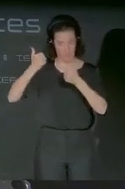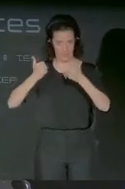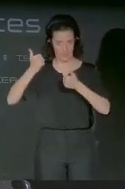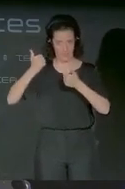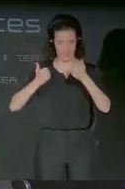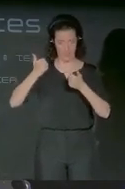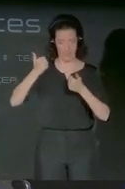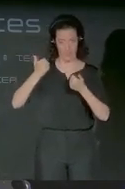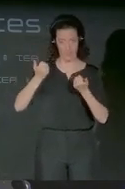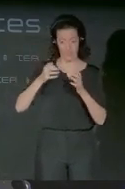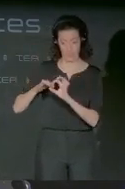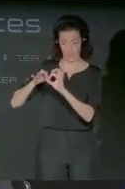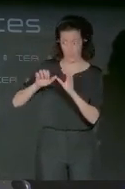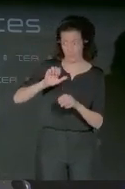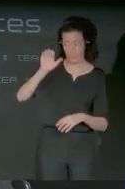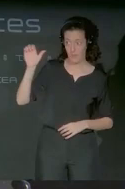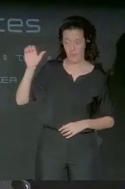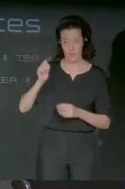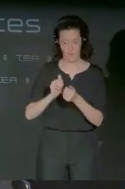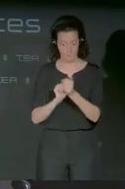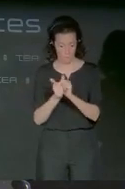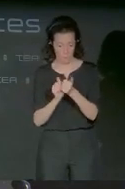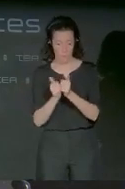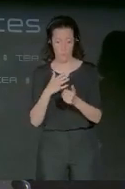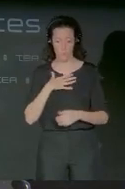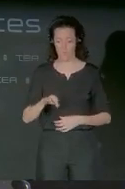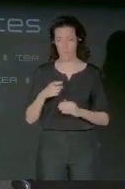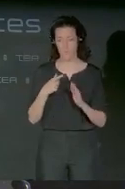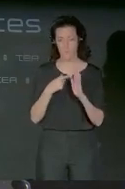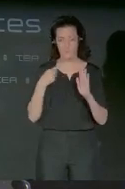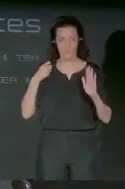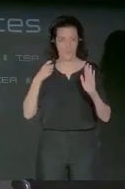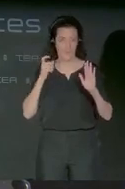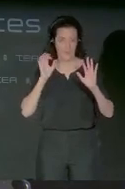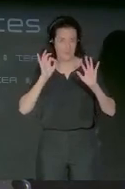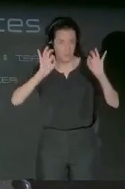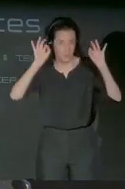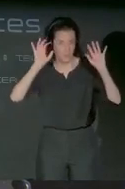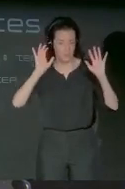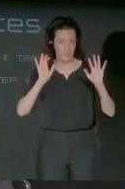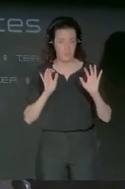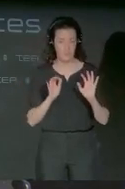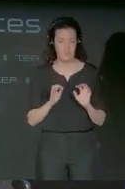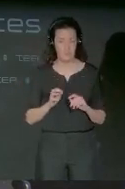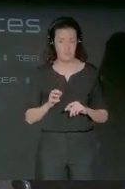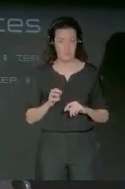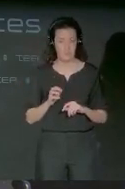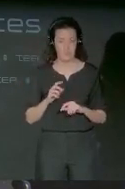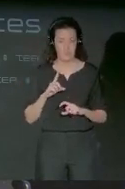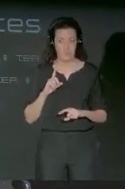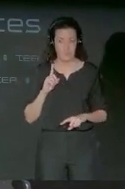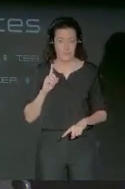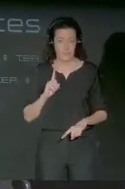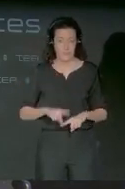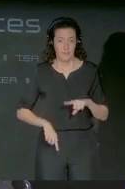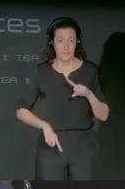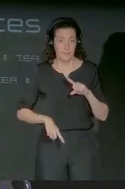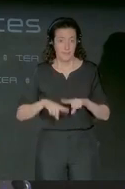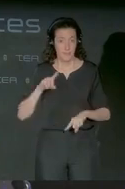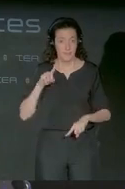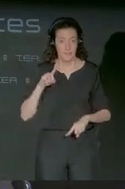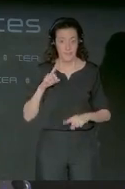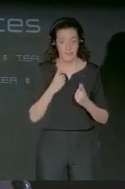exemption or under the audiovisual exemptions in a way that it's tailored for the needs of the video games industry so that all member states that